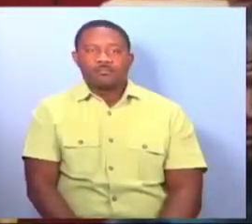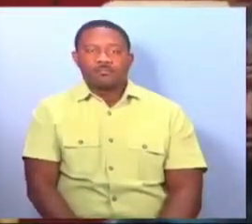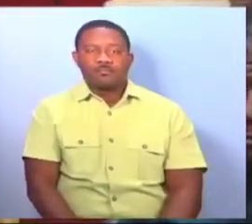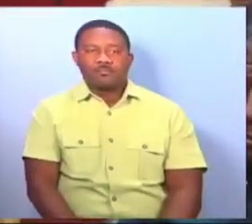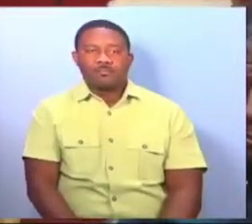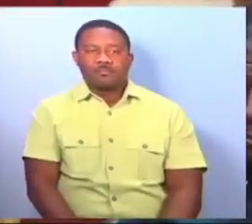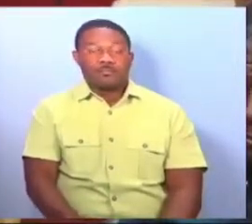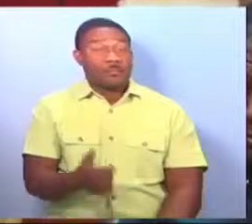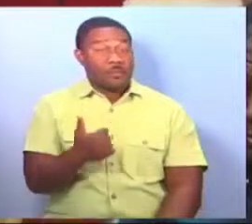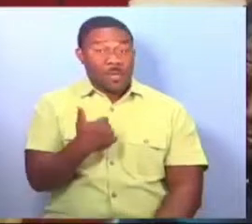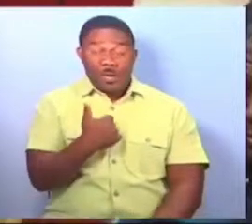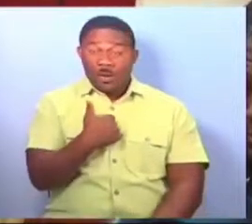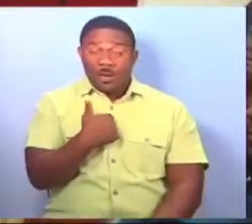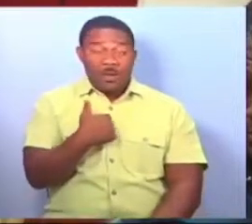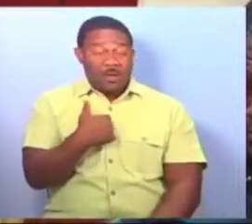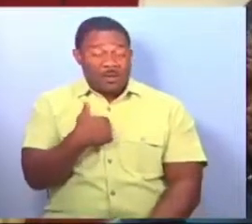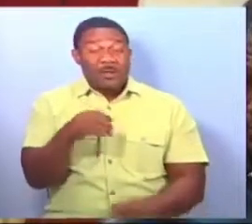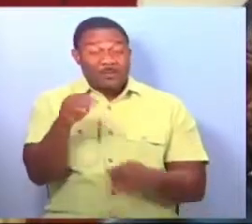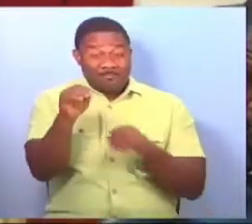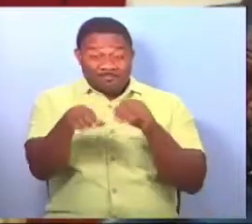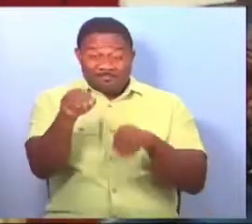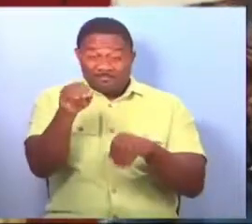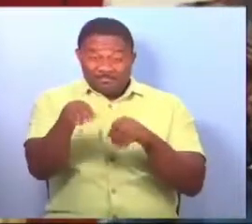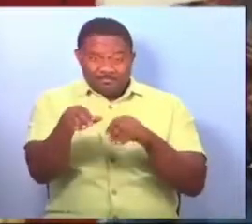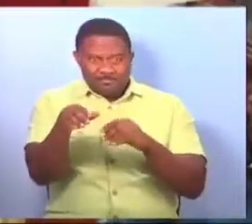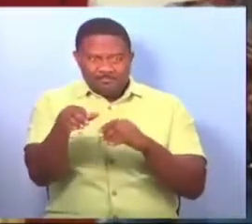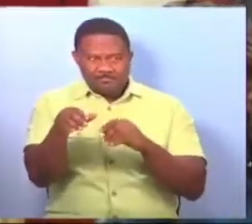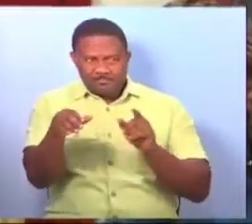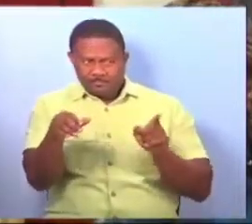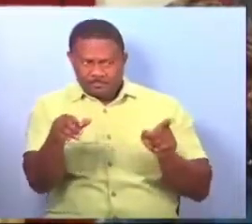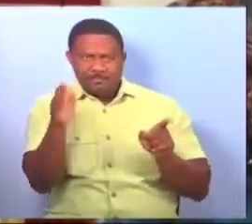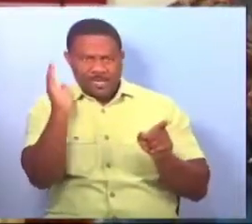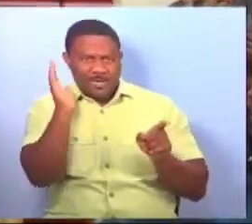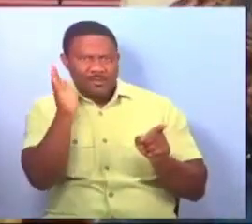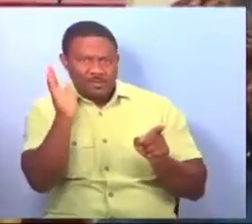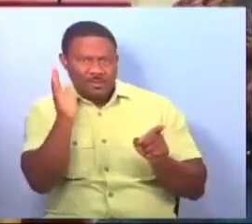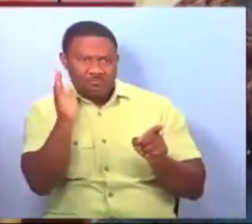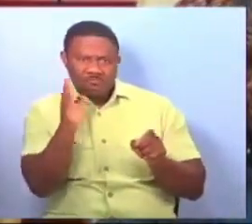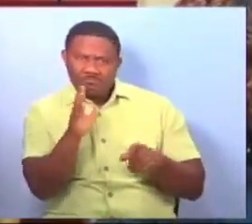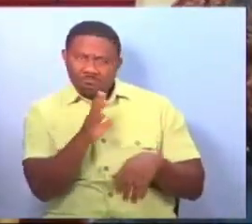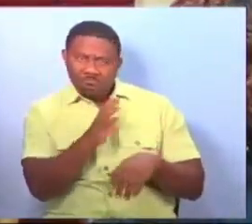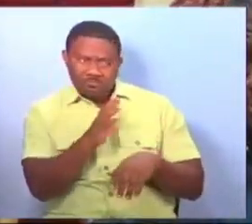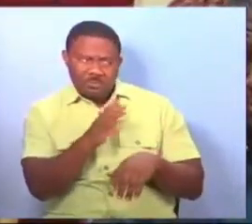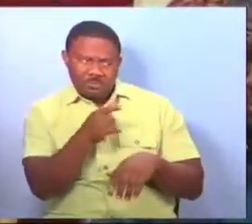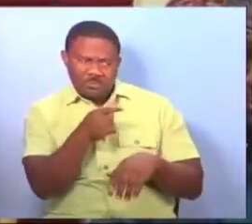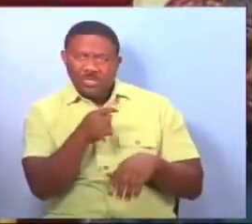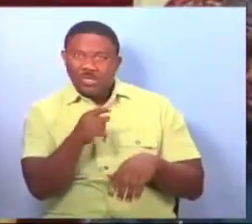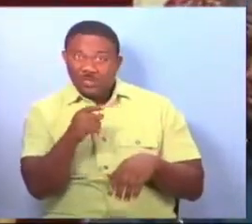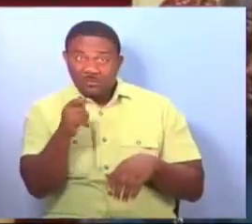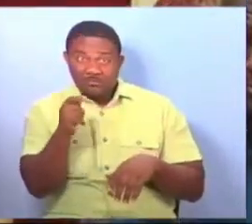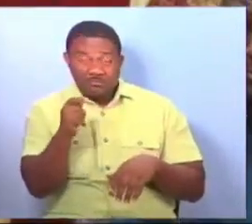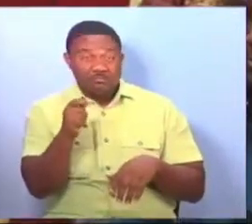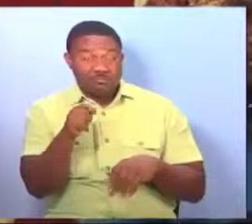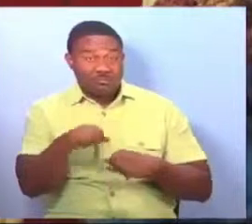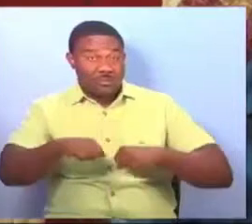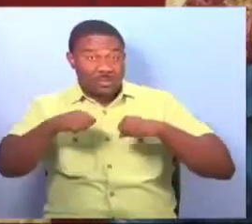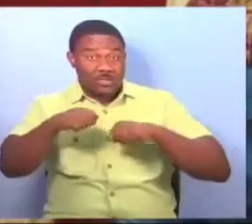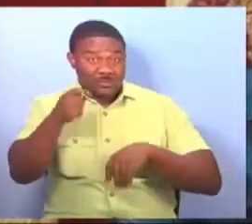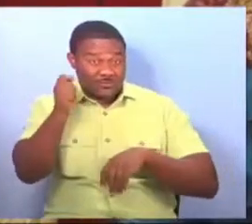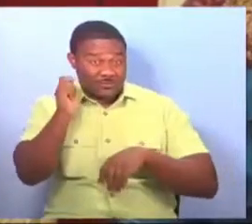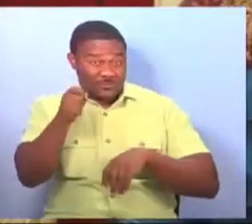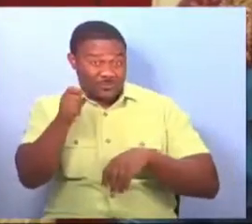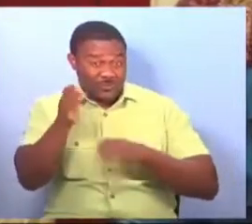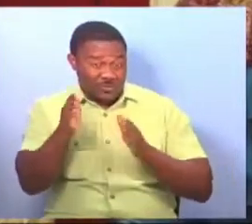contribute to the statement ably made by the Chief Whip of